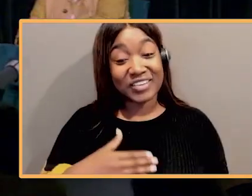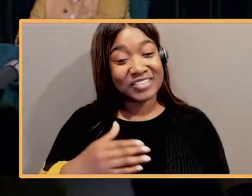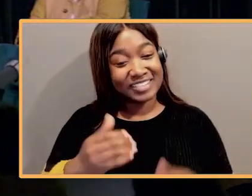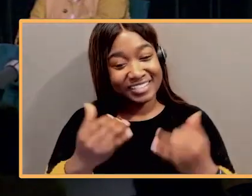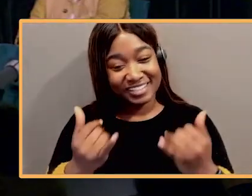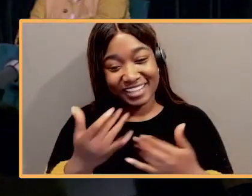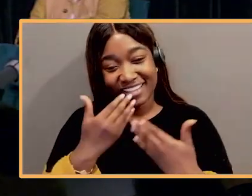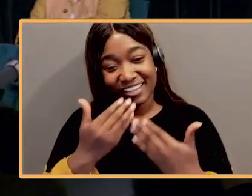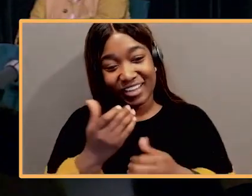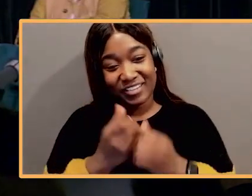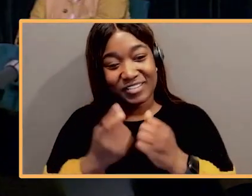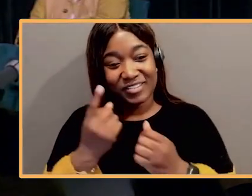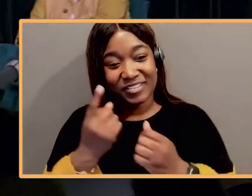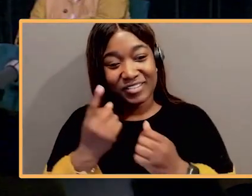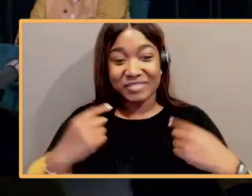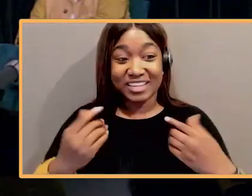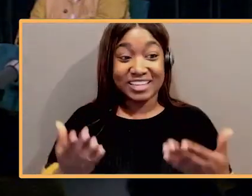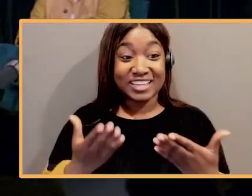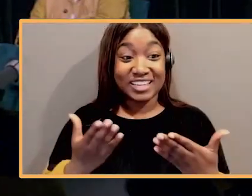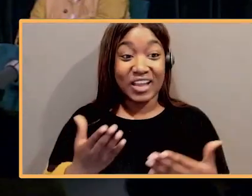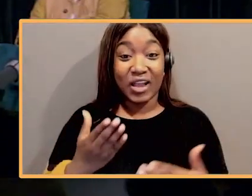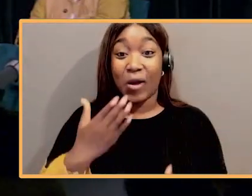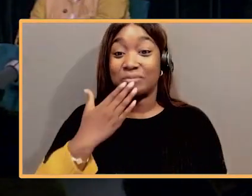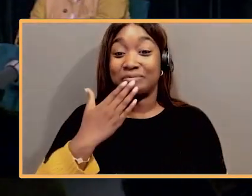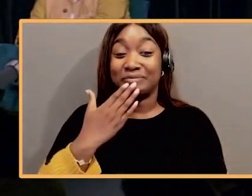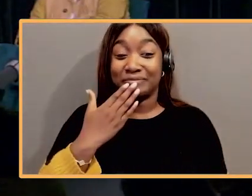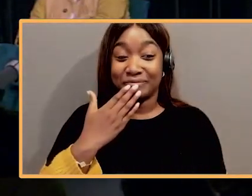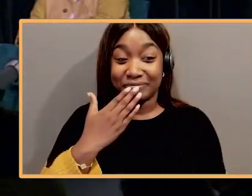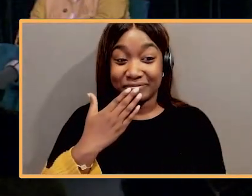here to, we were gonna